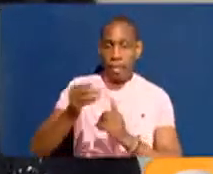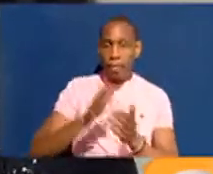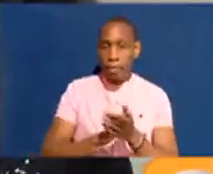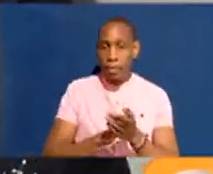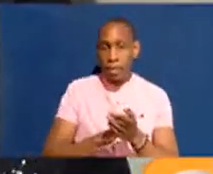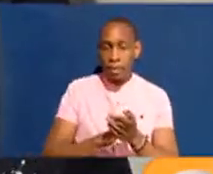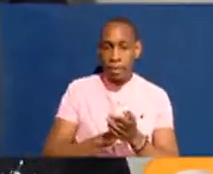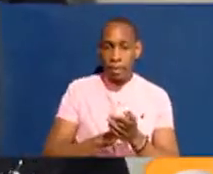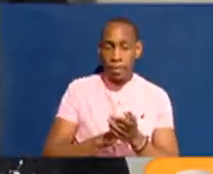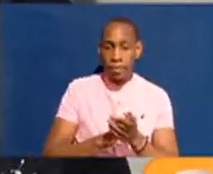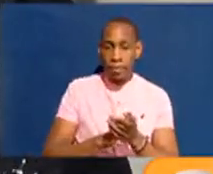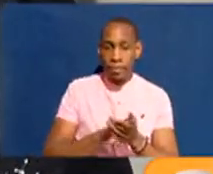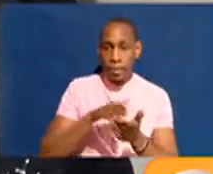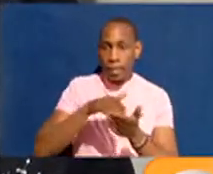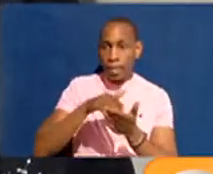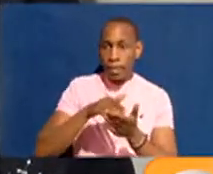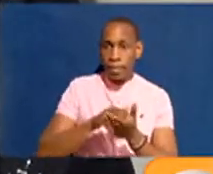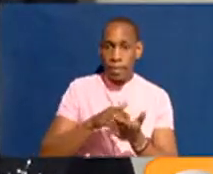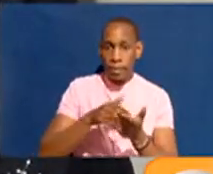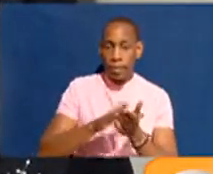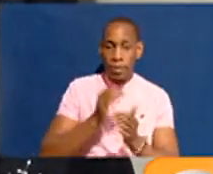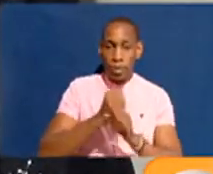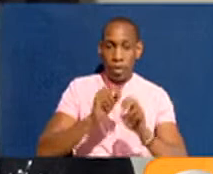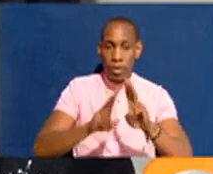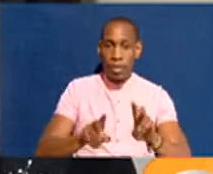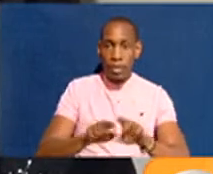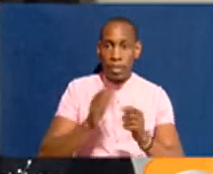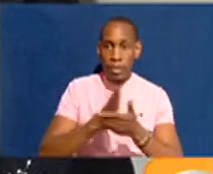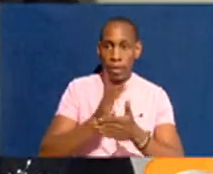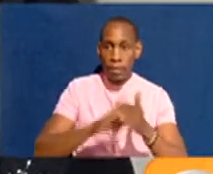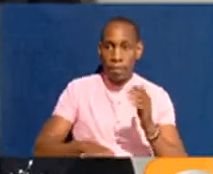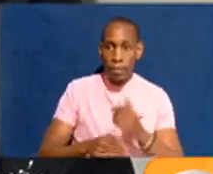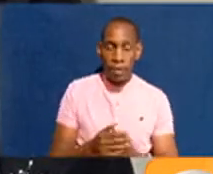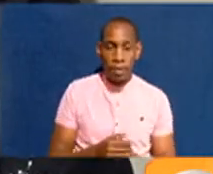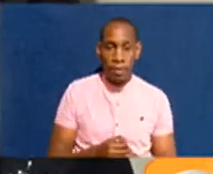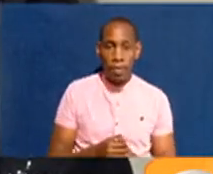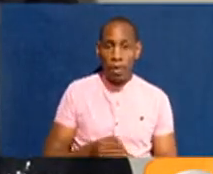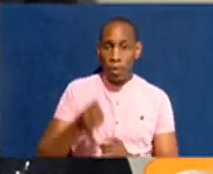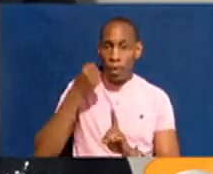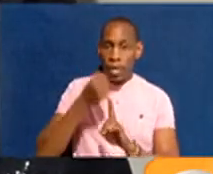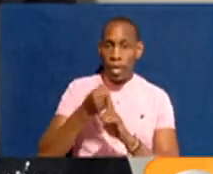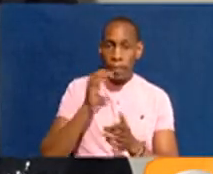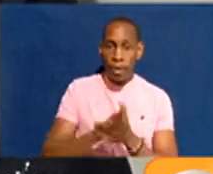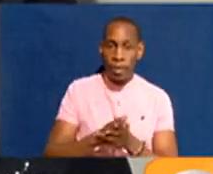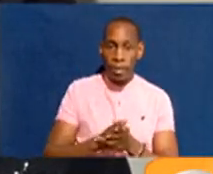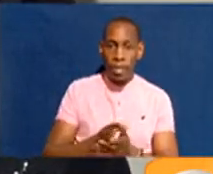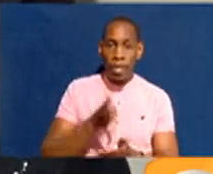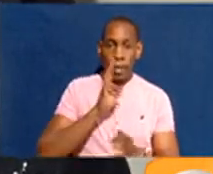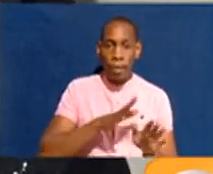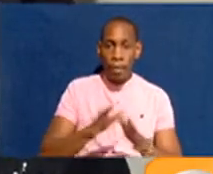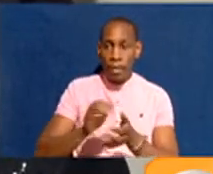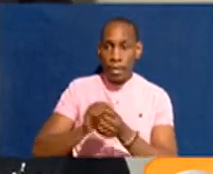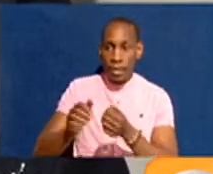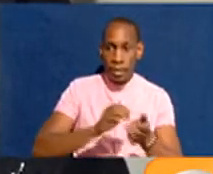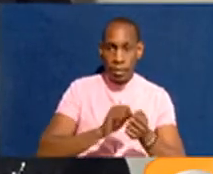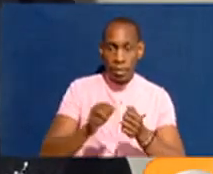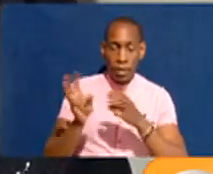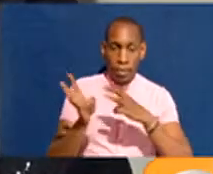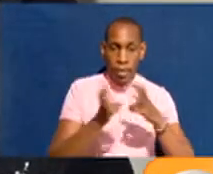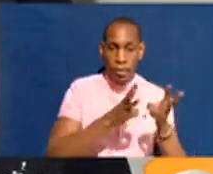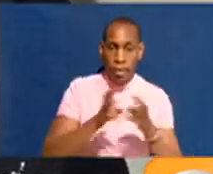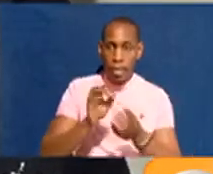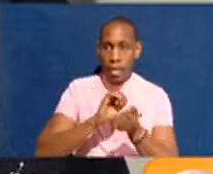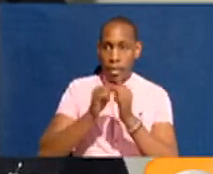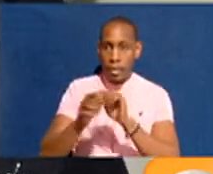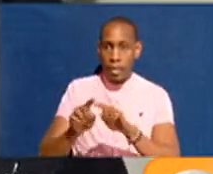Who undertook the study and confirmed that there is impact of sea erosion from climate change